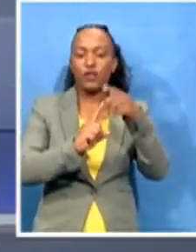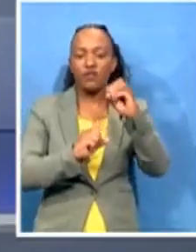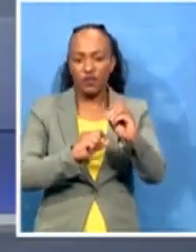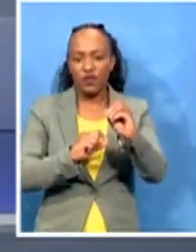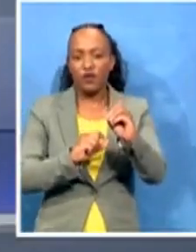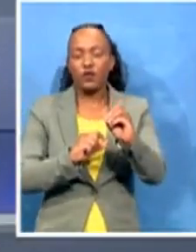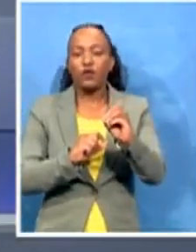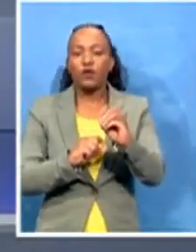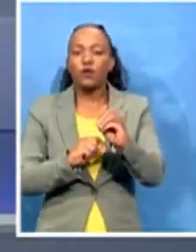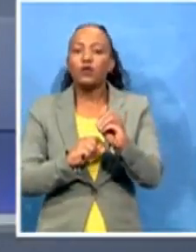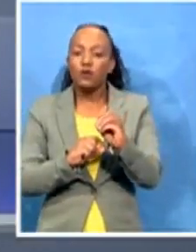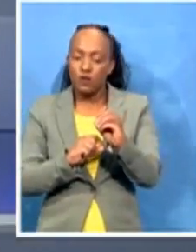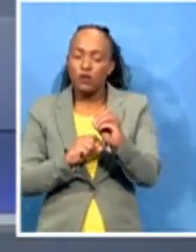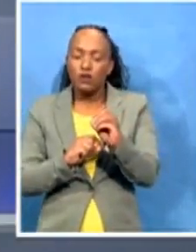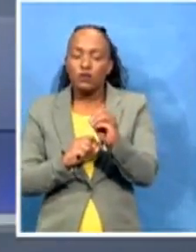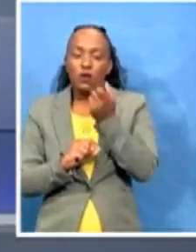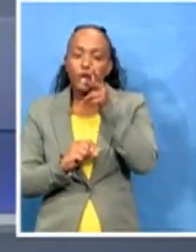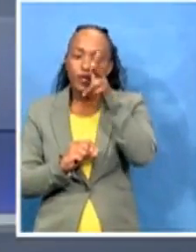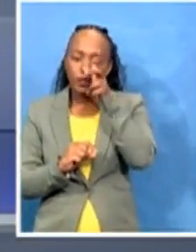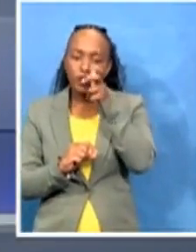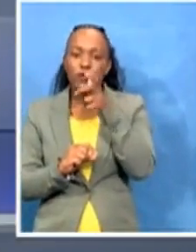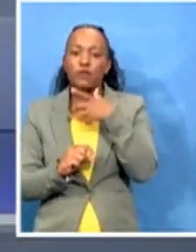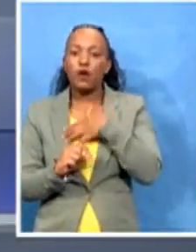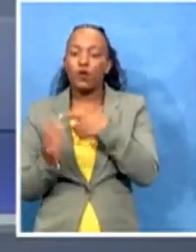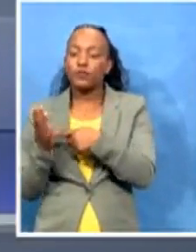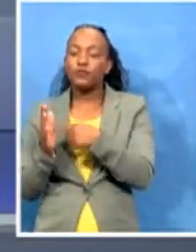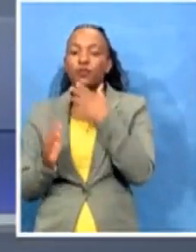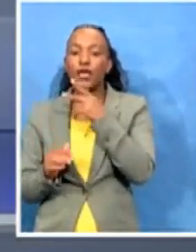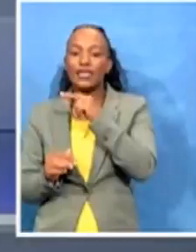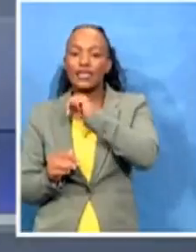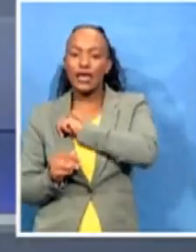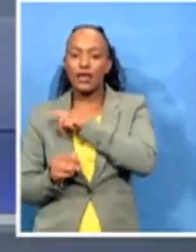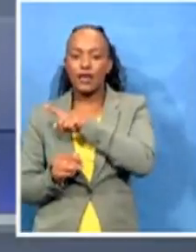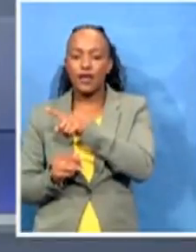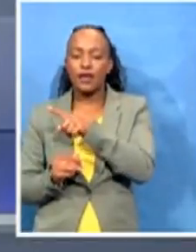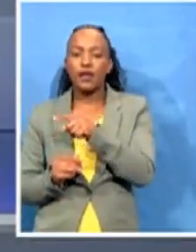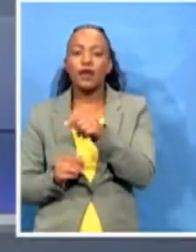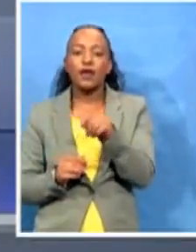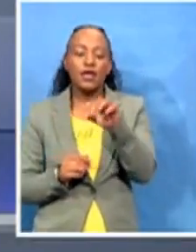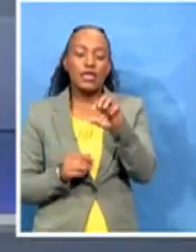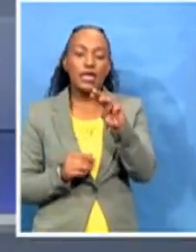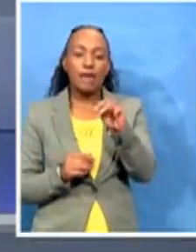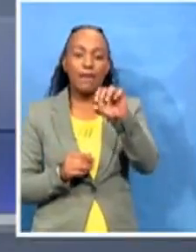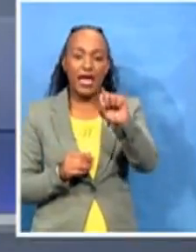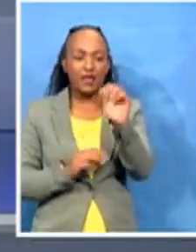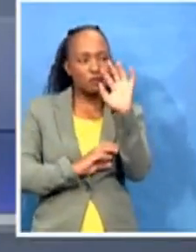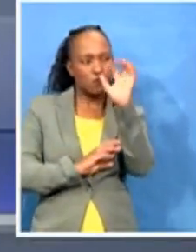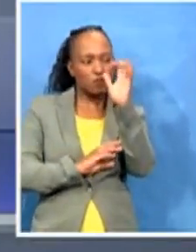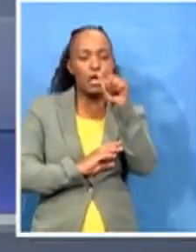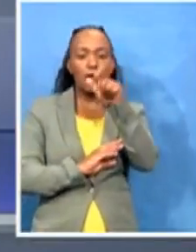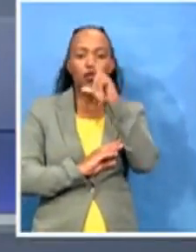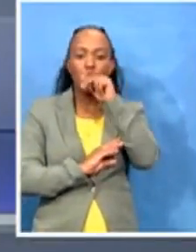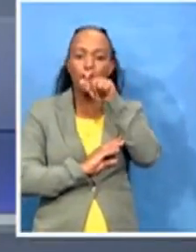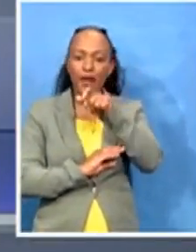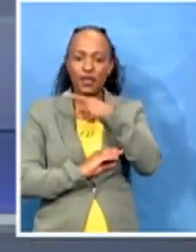right, so let me bring in now KZN EMS spokesperson Robert McKenzie, who's on the line for us.